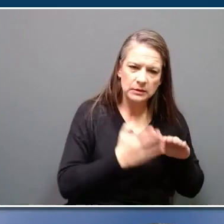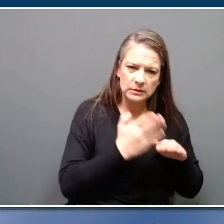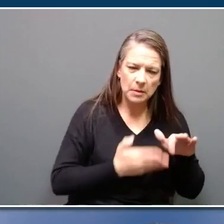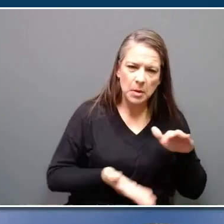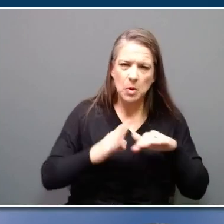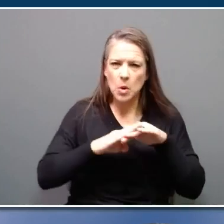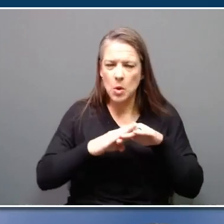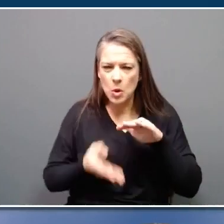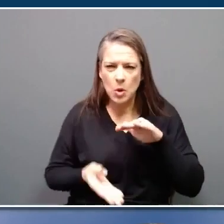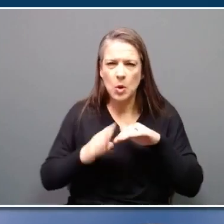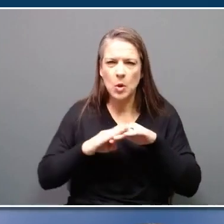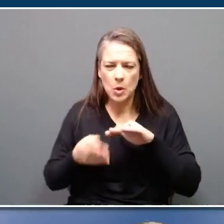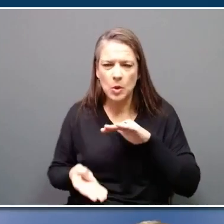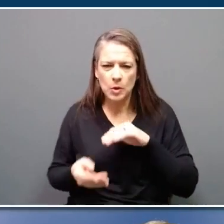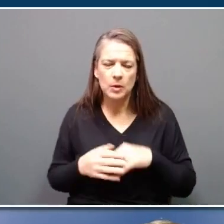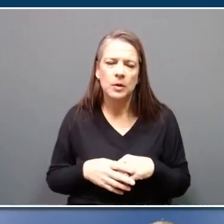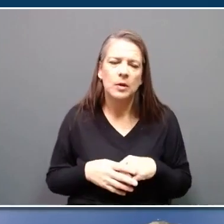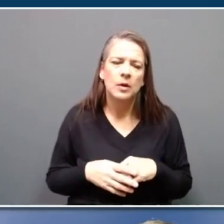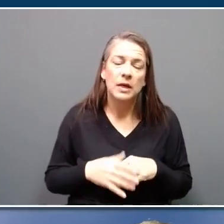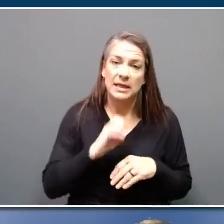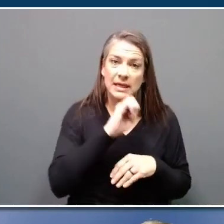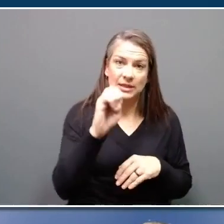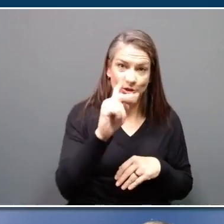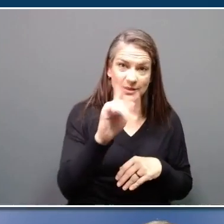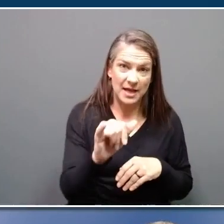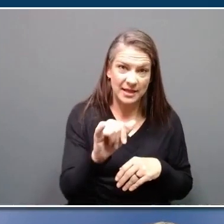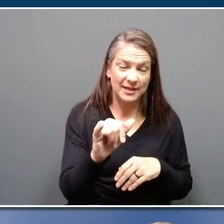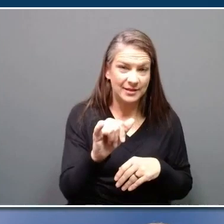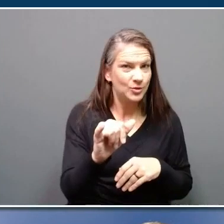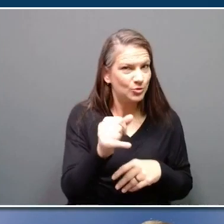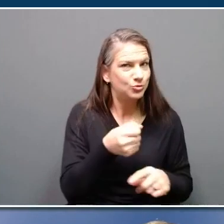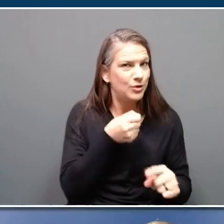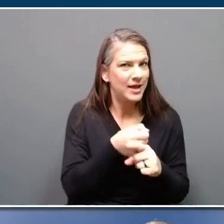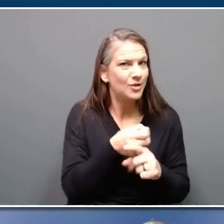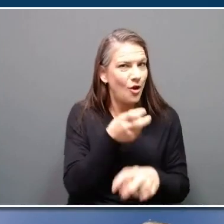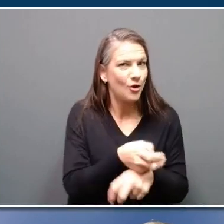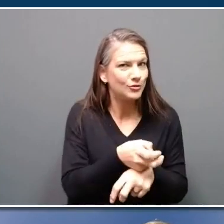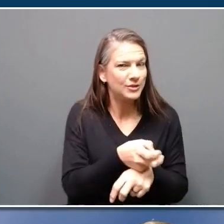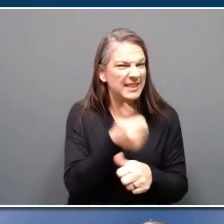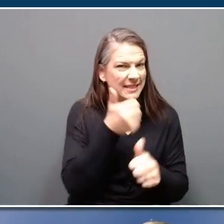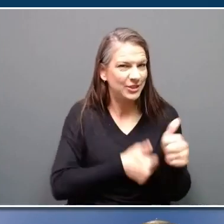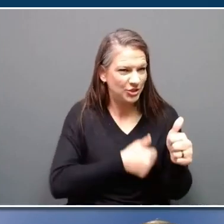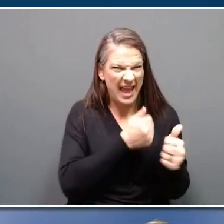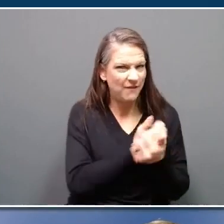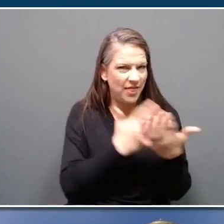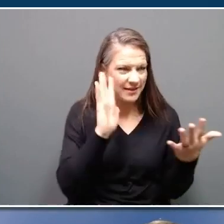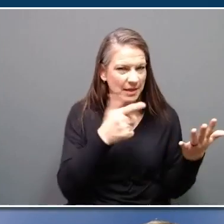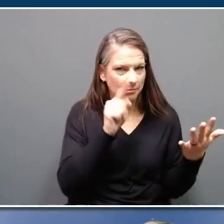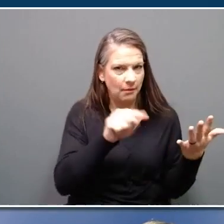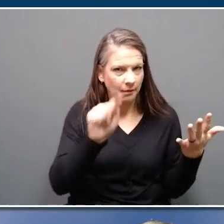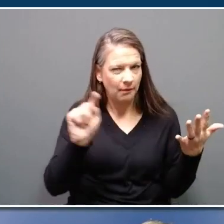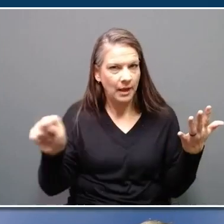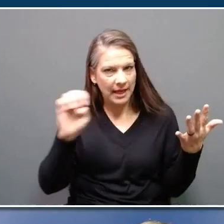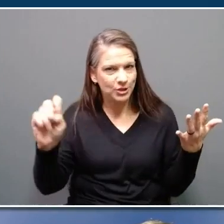else on this map. Eastern Kentucky, again, is getting hit the hardest in each of these. To everybody out there in the East, we're working as hard